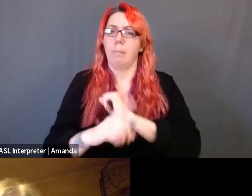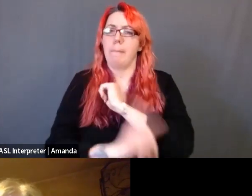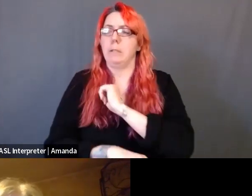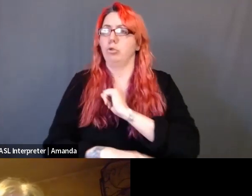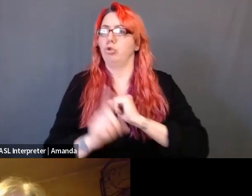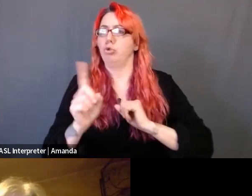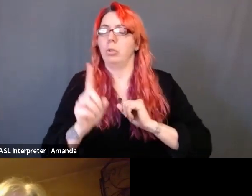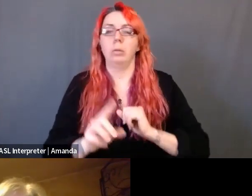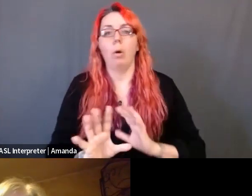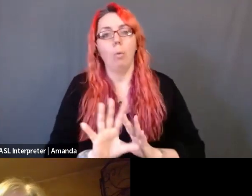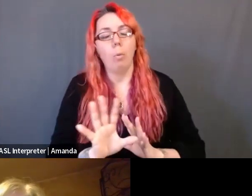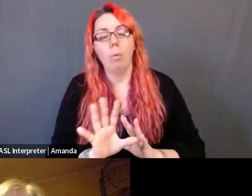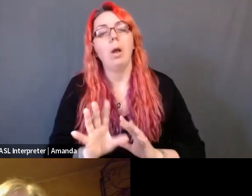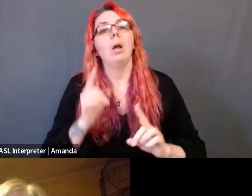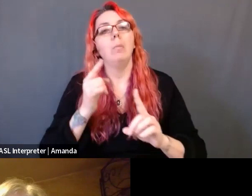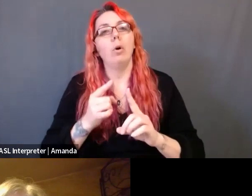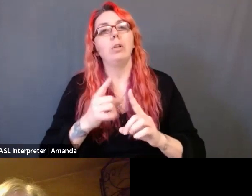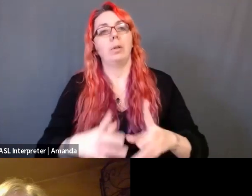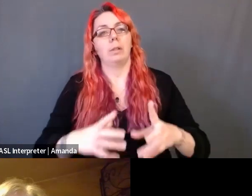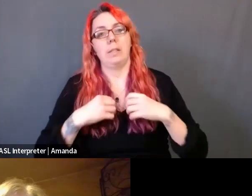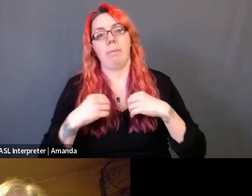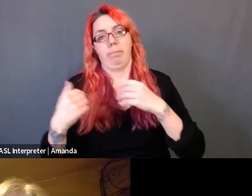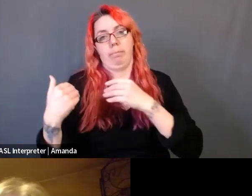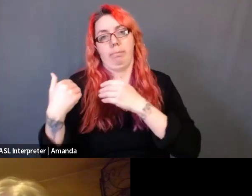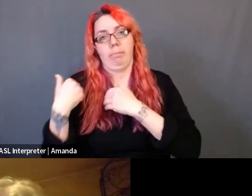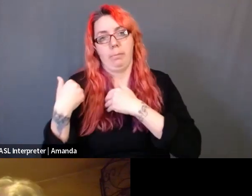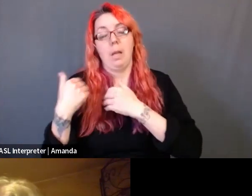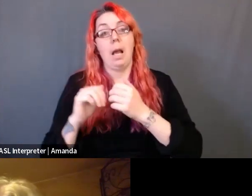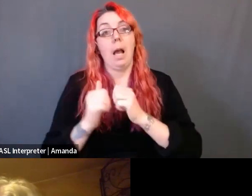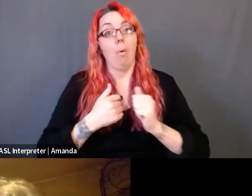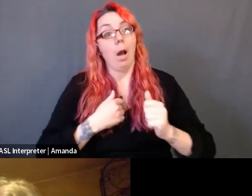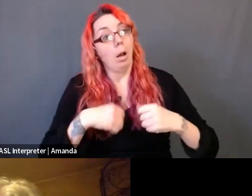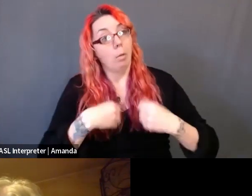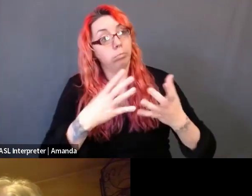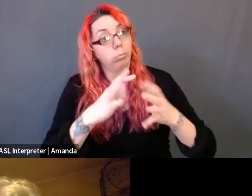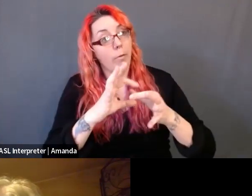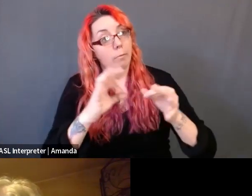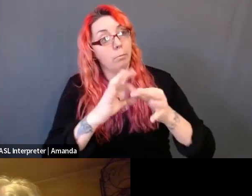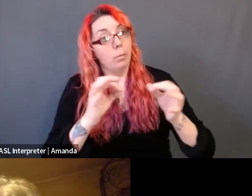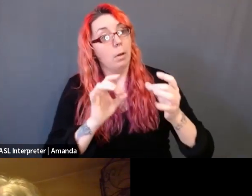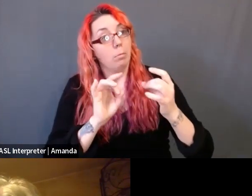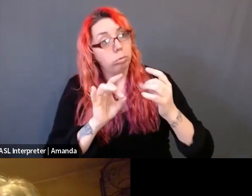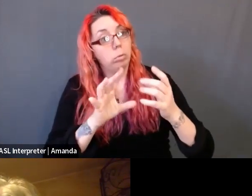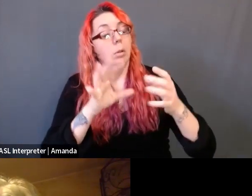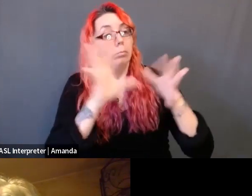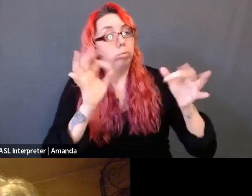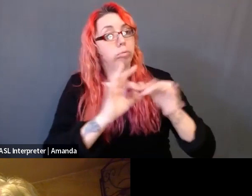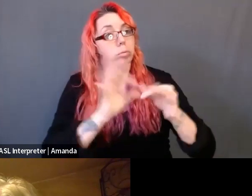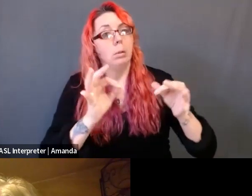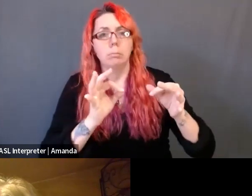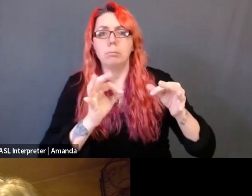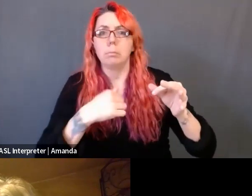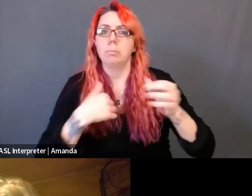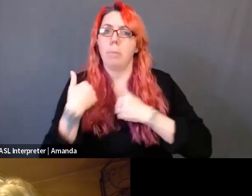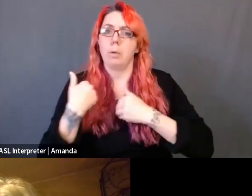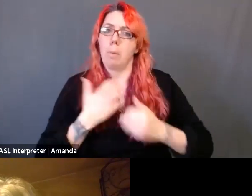punishing, it's really about accountability, right, for how we engage with each other. And then I think the other thing to be mindful of is the performance. Is it just